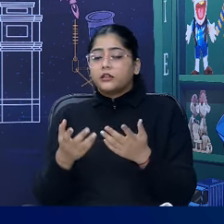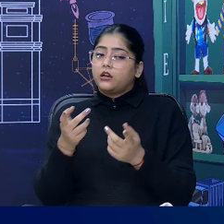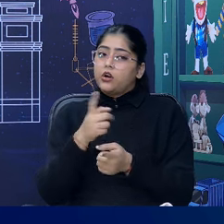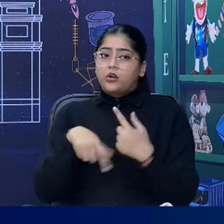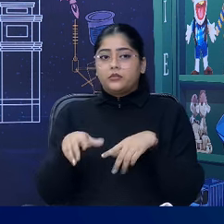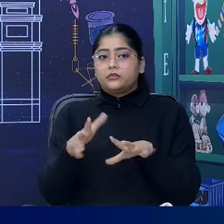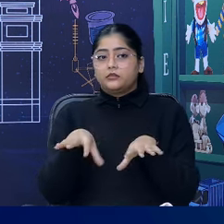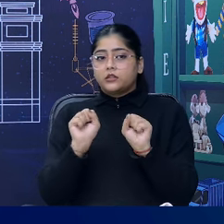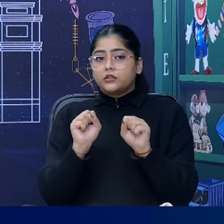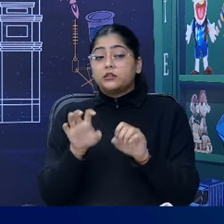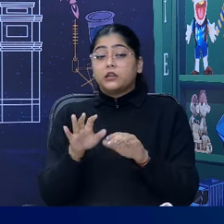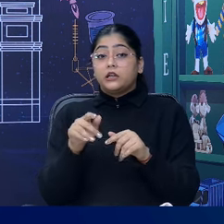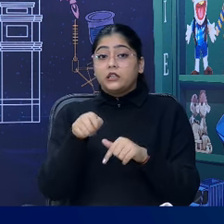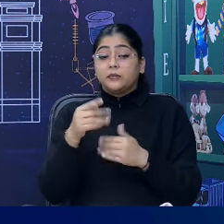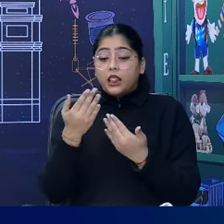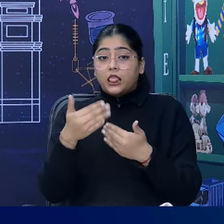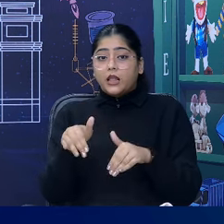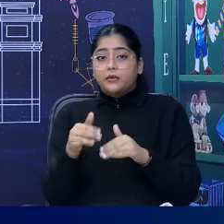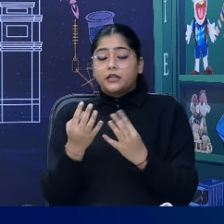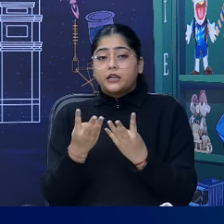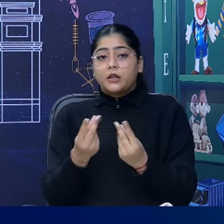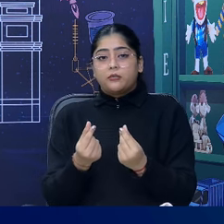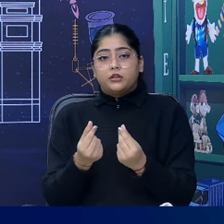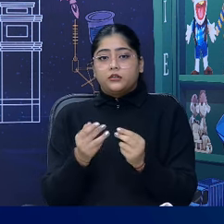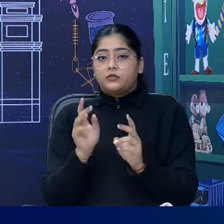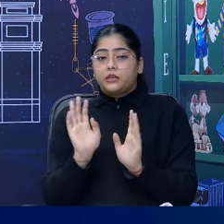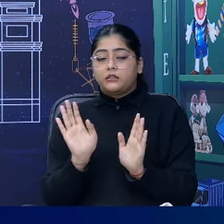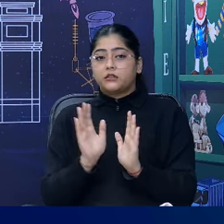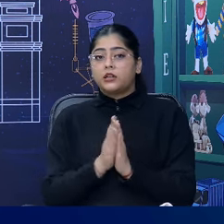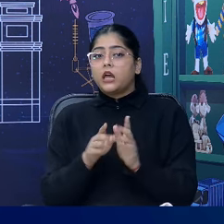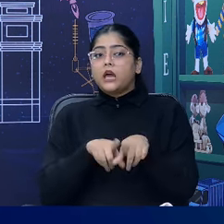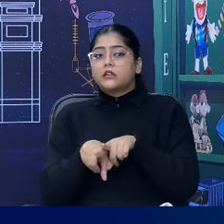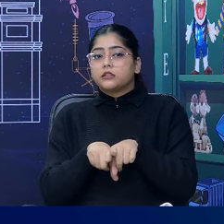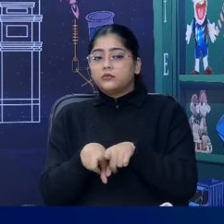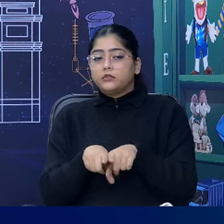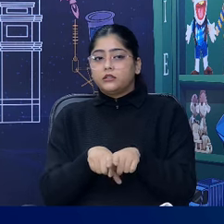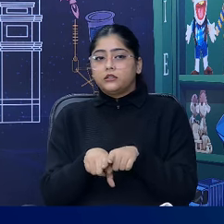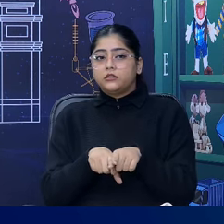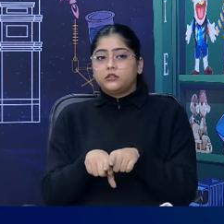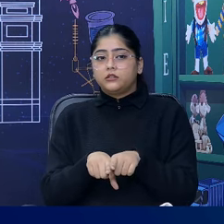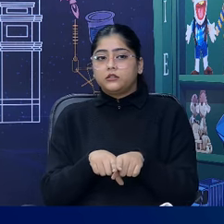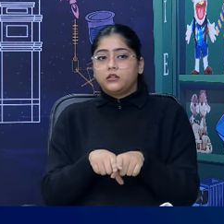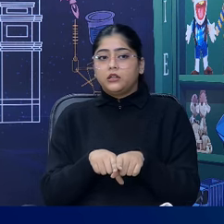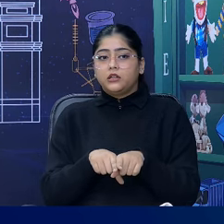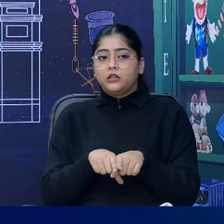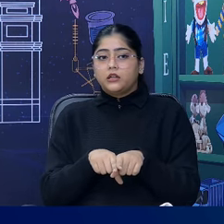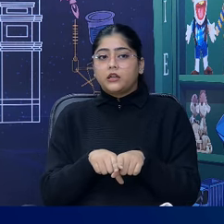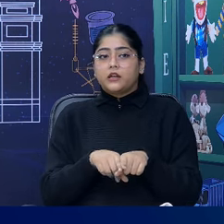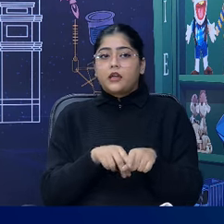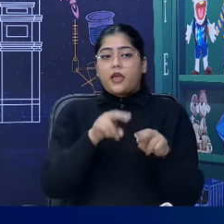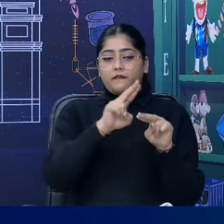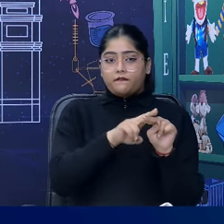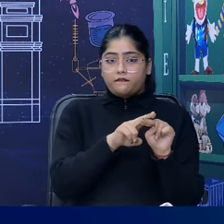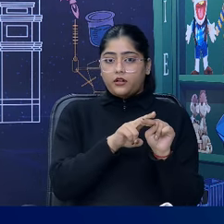is the set with limited number of elements. For examples, you can just focus on my cardboard, say it